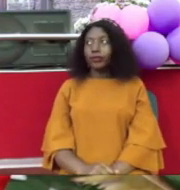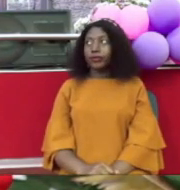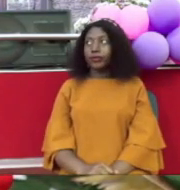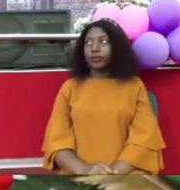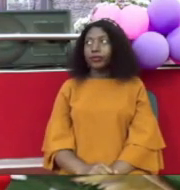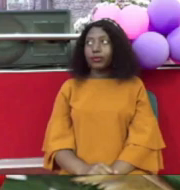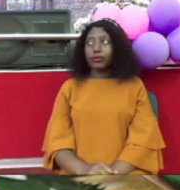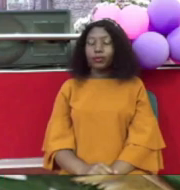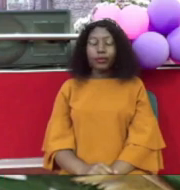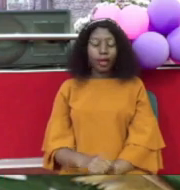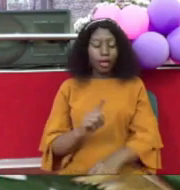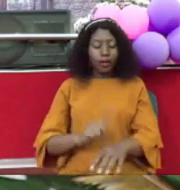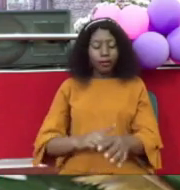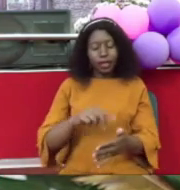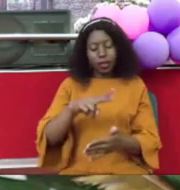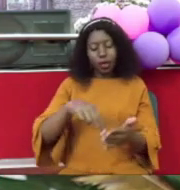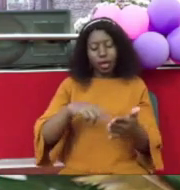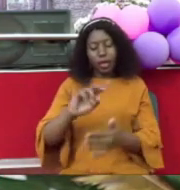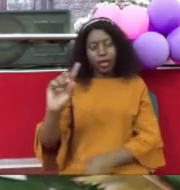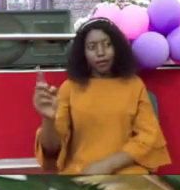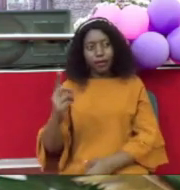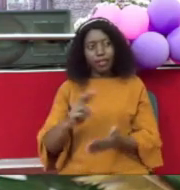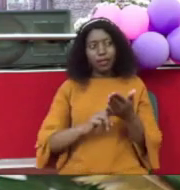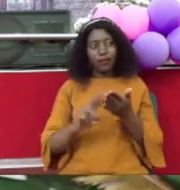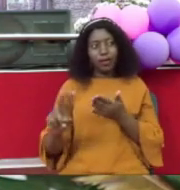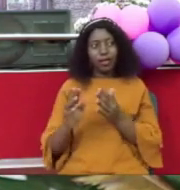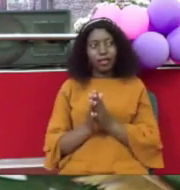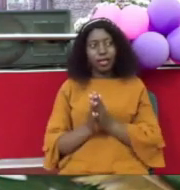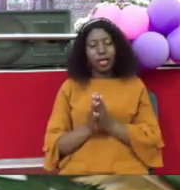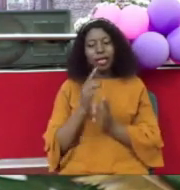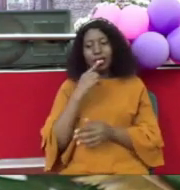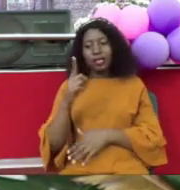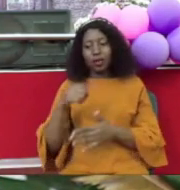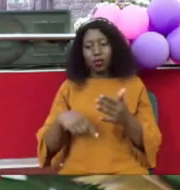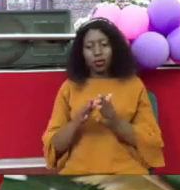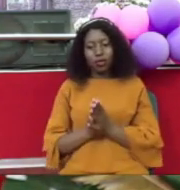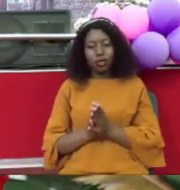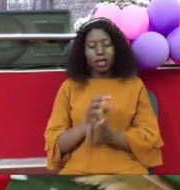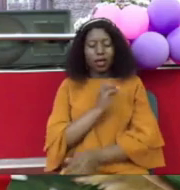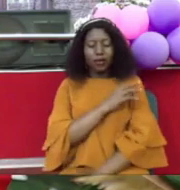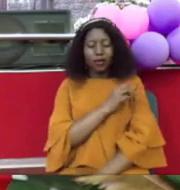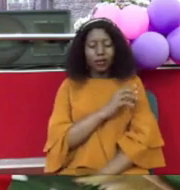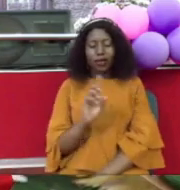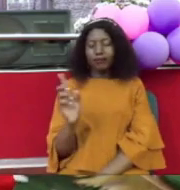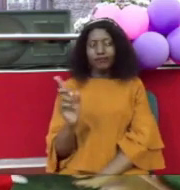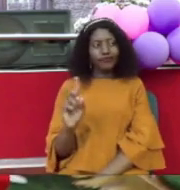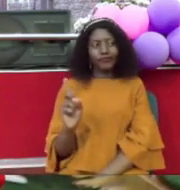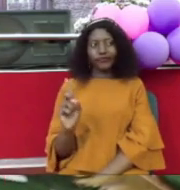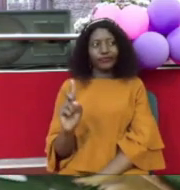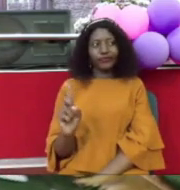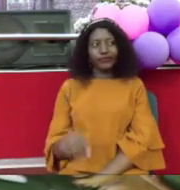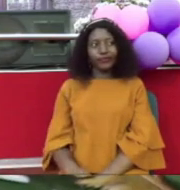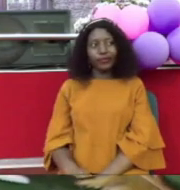when we read the first verse we read, it says, do not fear. Andiko la kwanza tulilosoma likasema